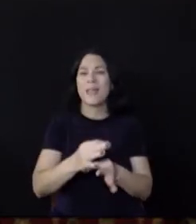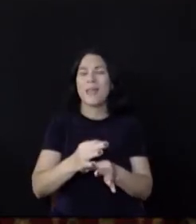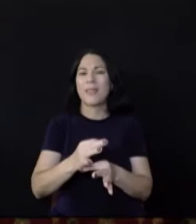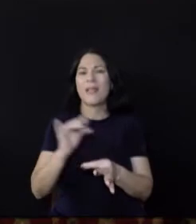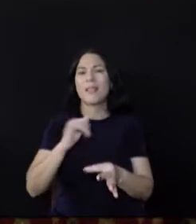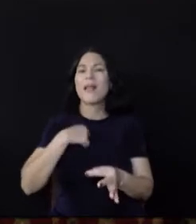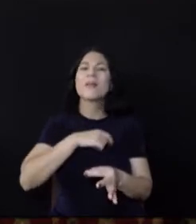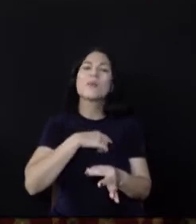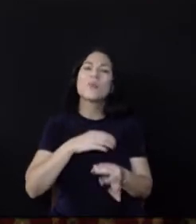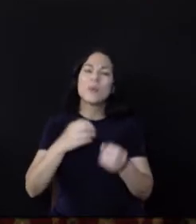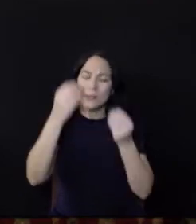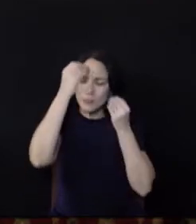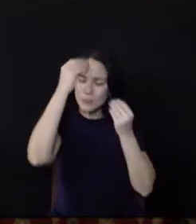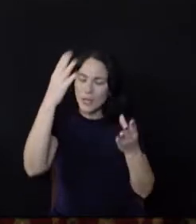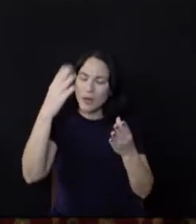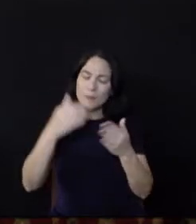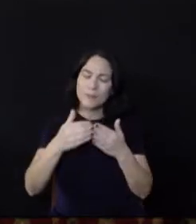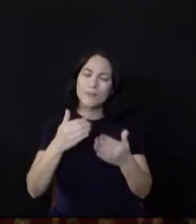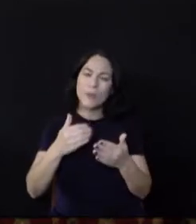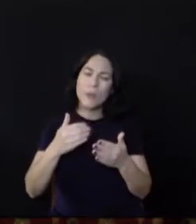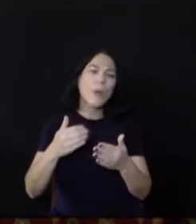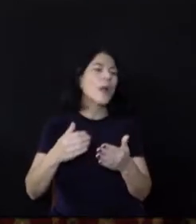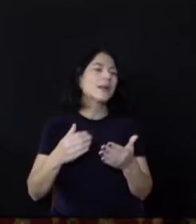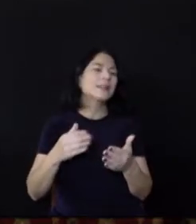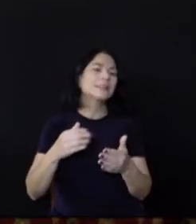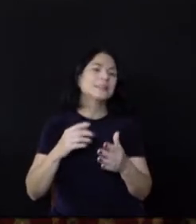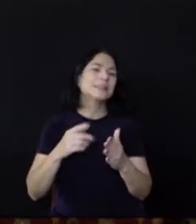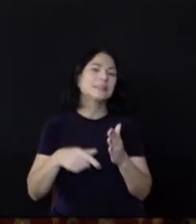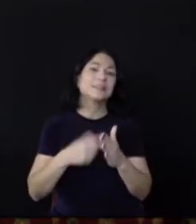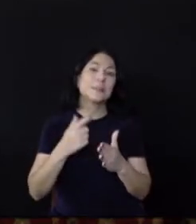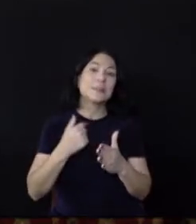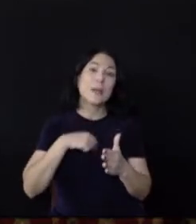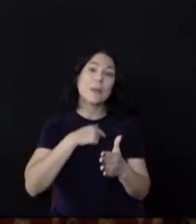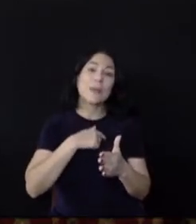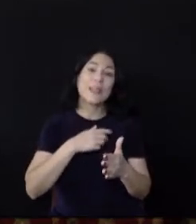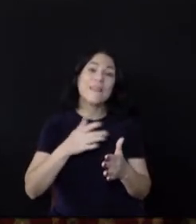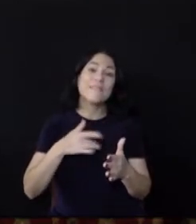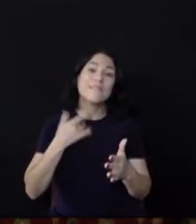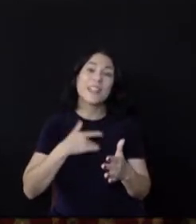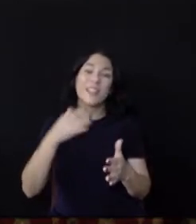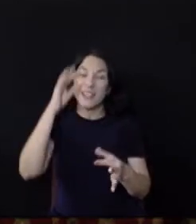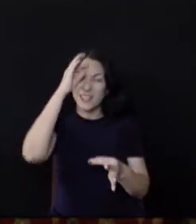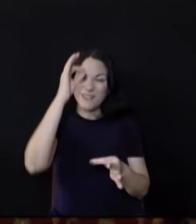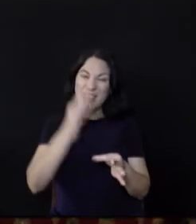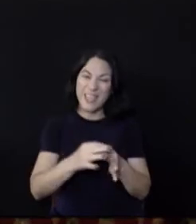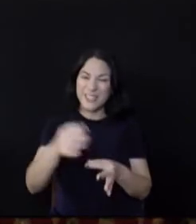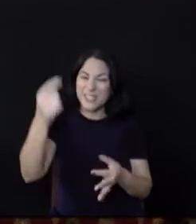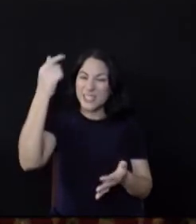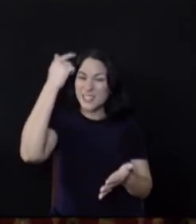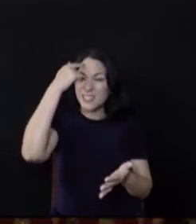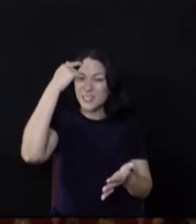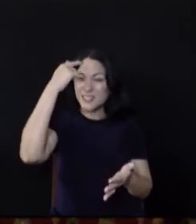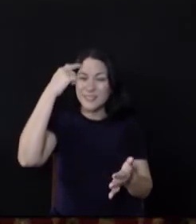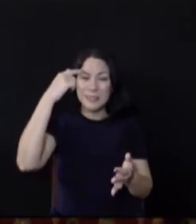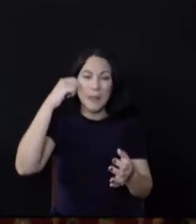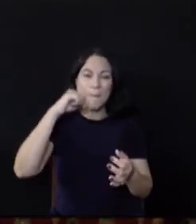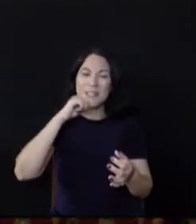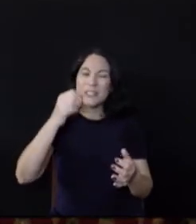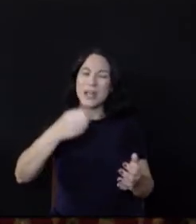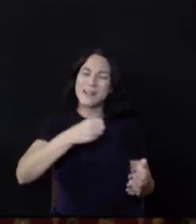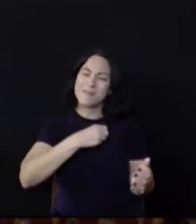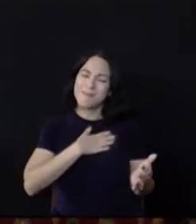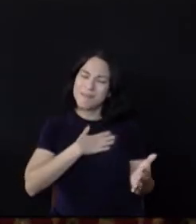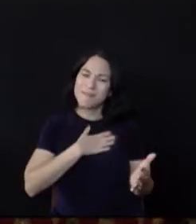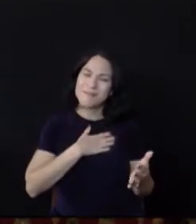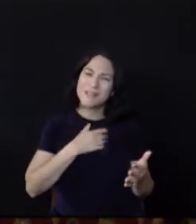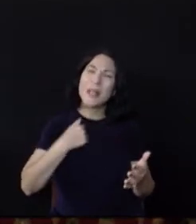already before, Lord, there are times we feel like our faith is intellectual, and yet what does it mean to make it visceral? Lord, we believe, but